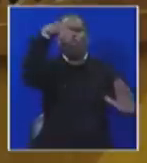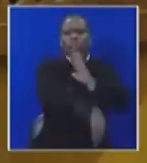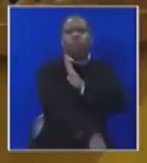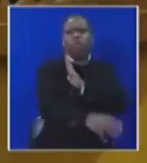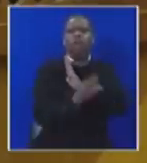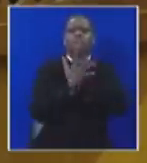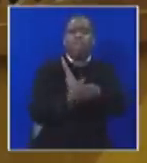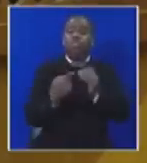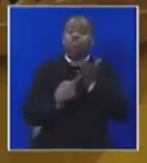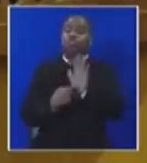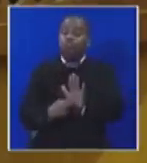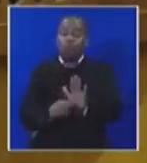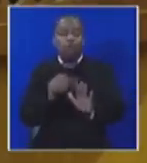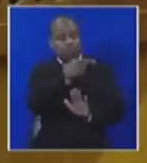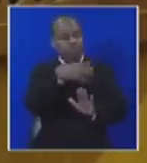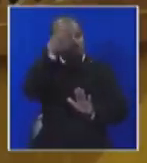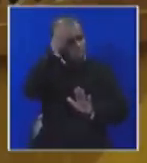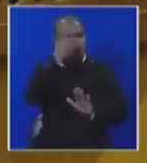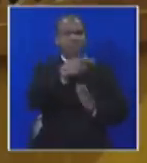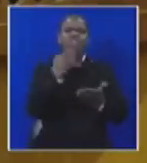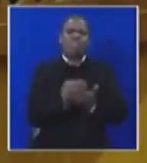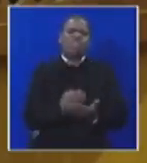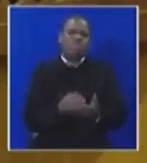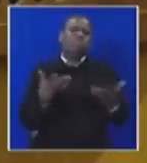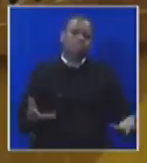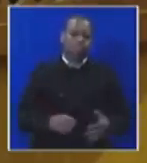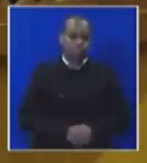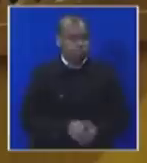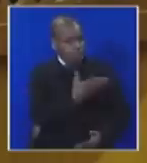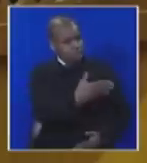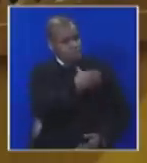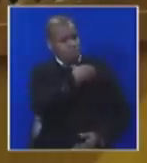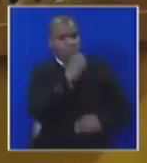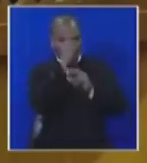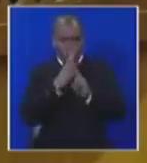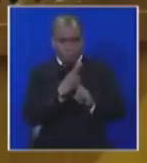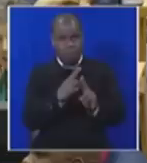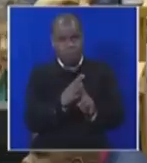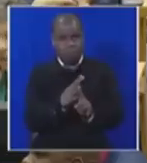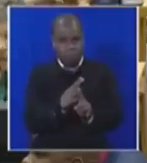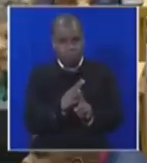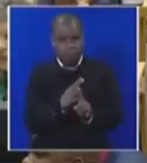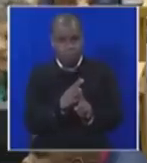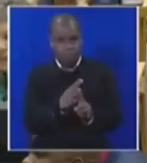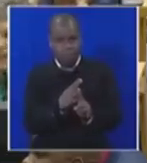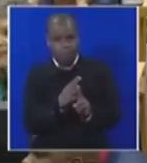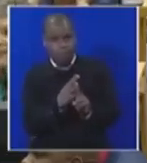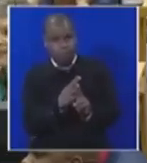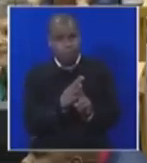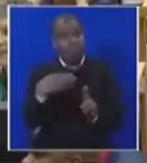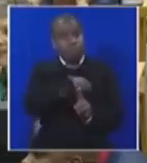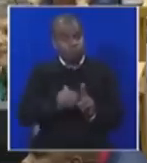and prudence completely incongruent. Mphathiswa, Mongameli, akuthembeki wena ngomcimbi